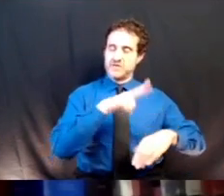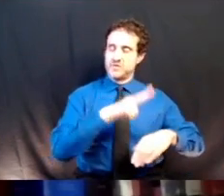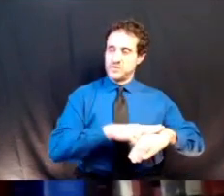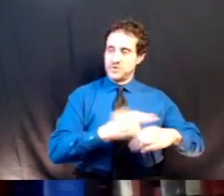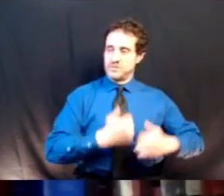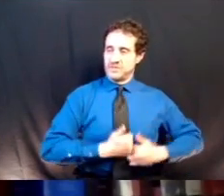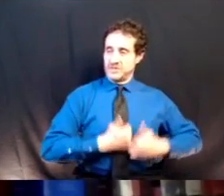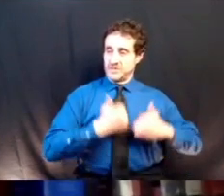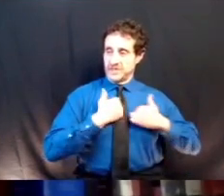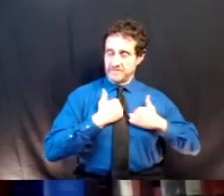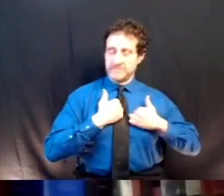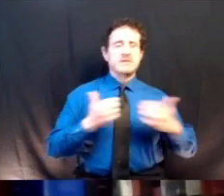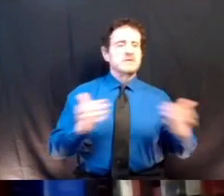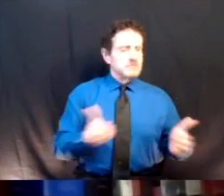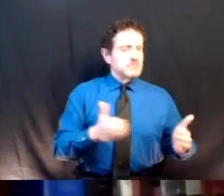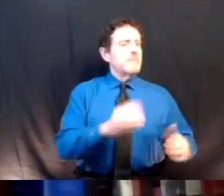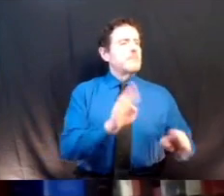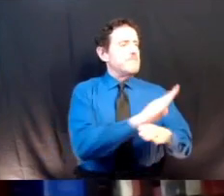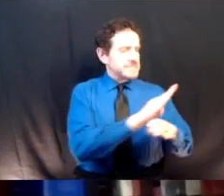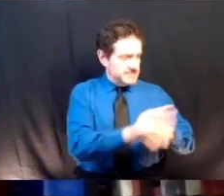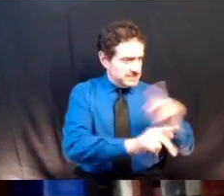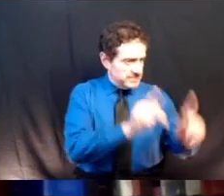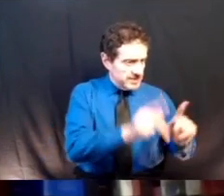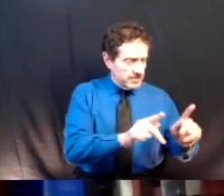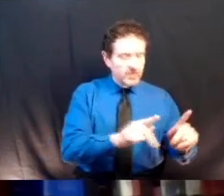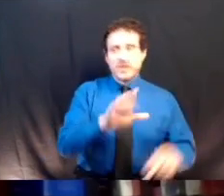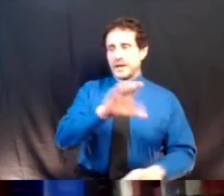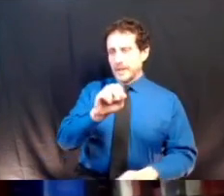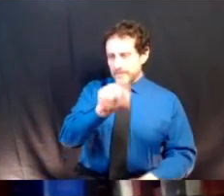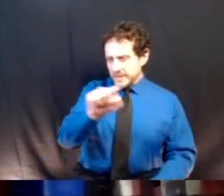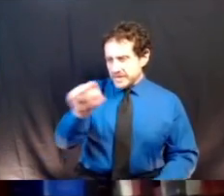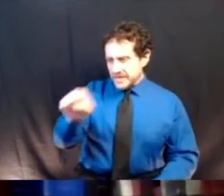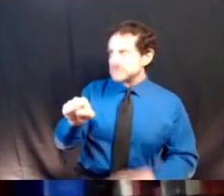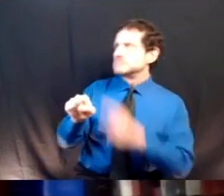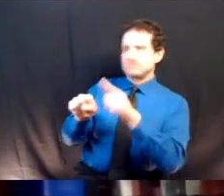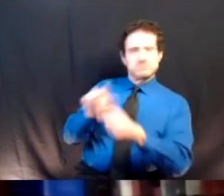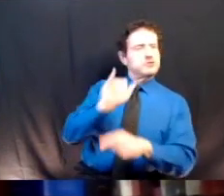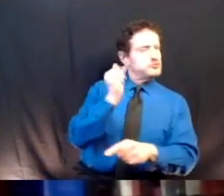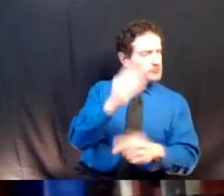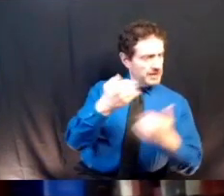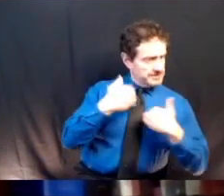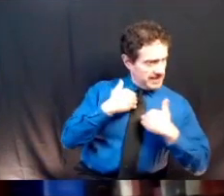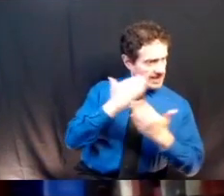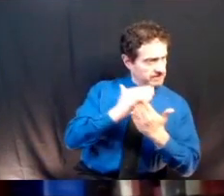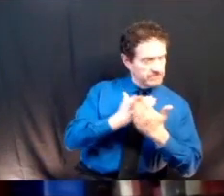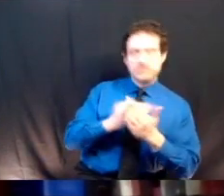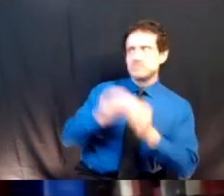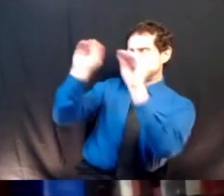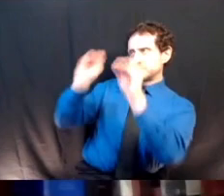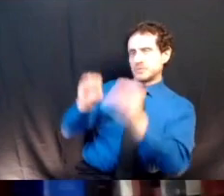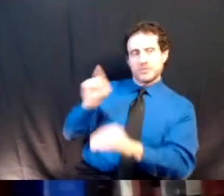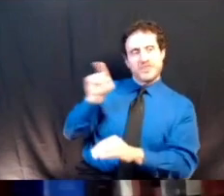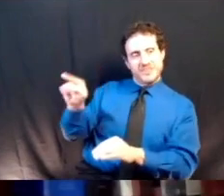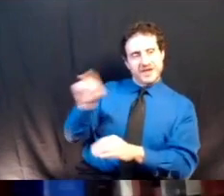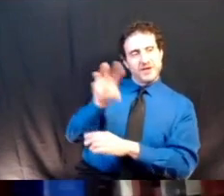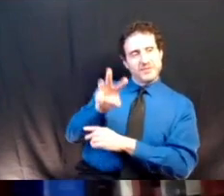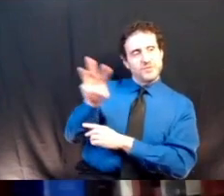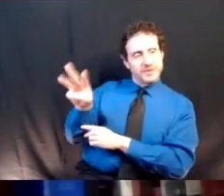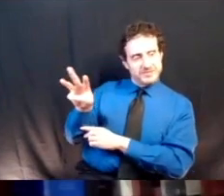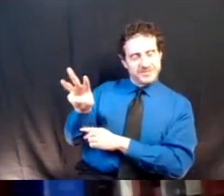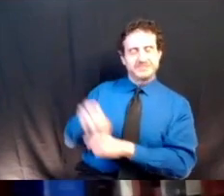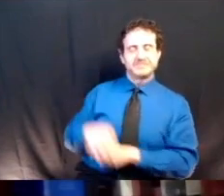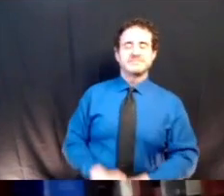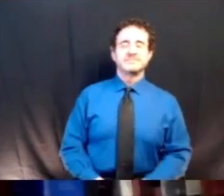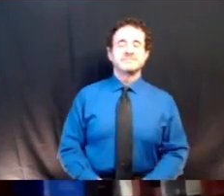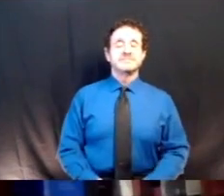community to list their jobs and access that site. In addition, for employees who want to